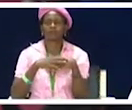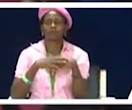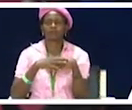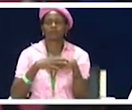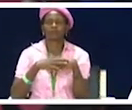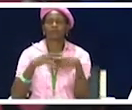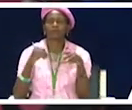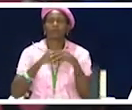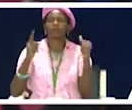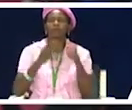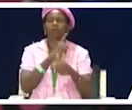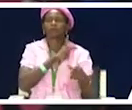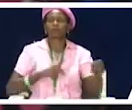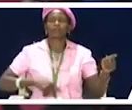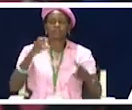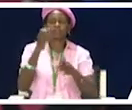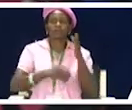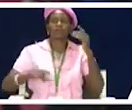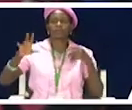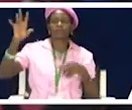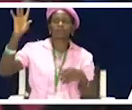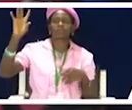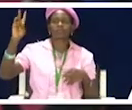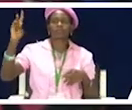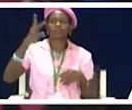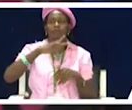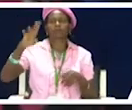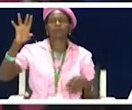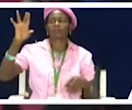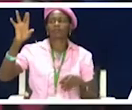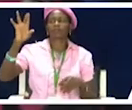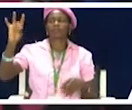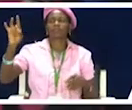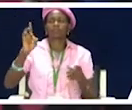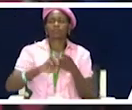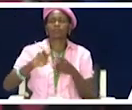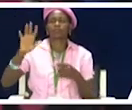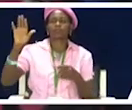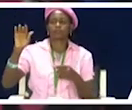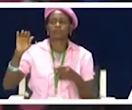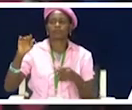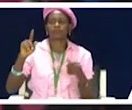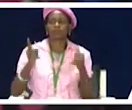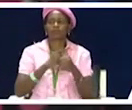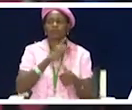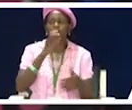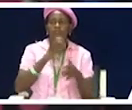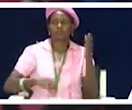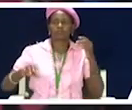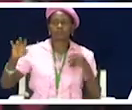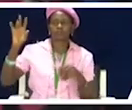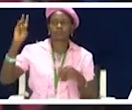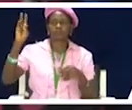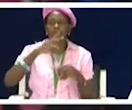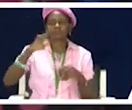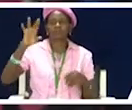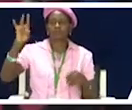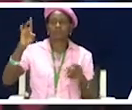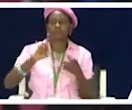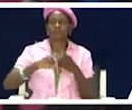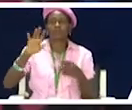In 1 Kings chapter 17 from verse 8 to 16, 1 Kings 17 from verse 8 to 16,